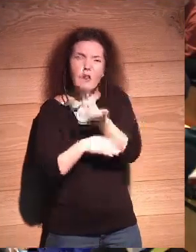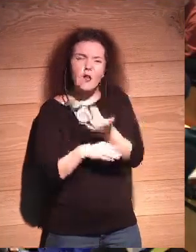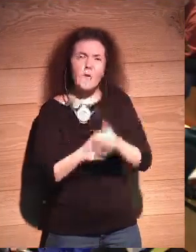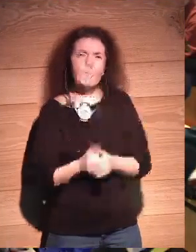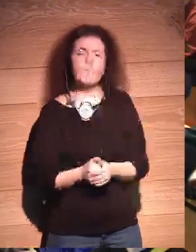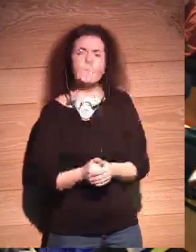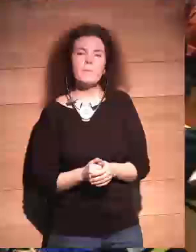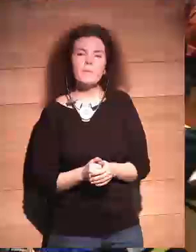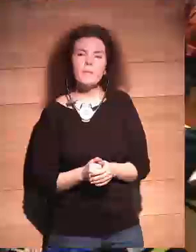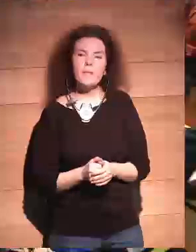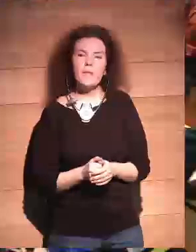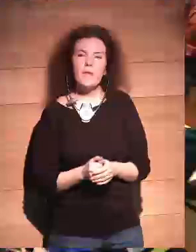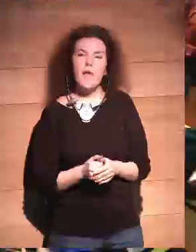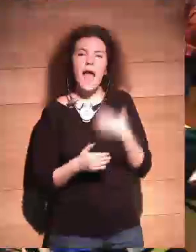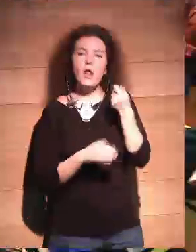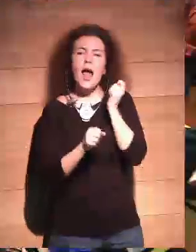Yeah, and sculptors?